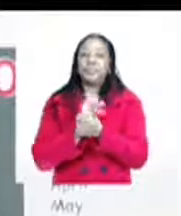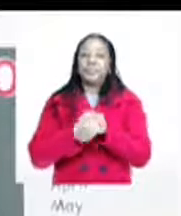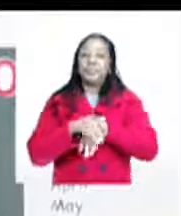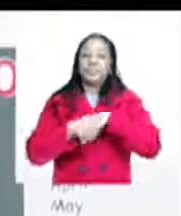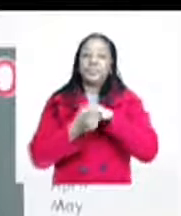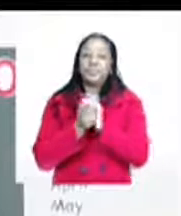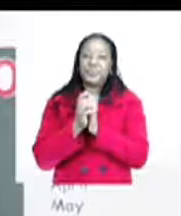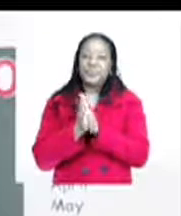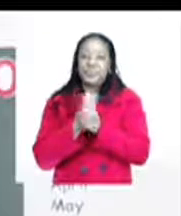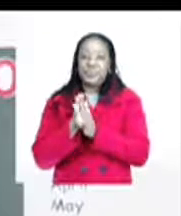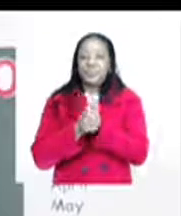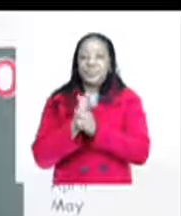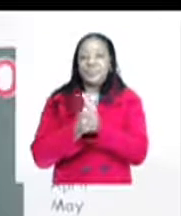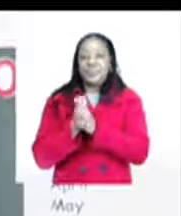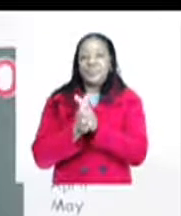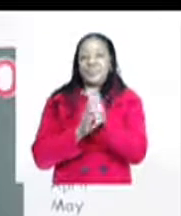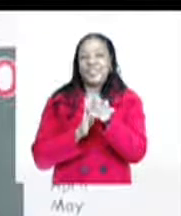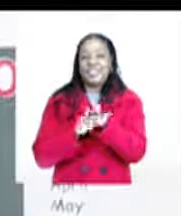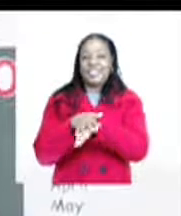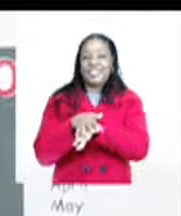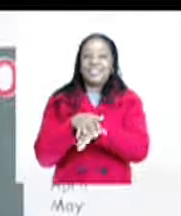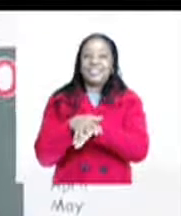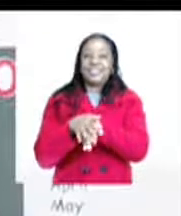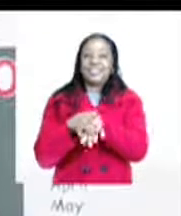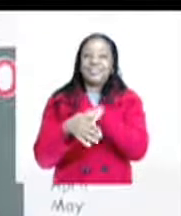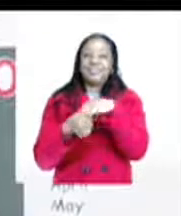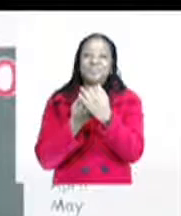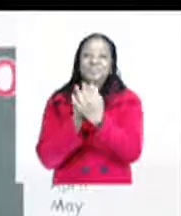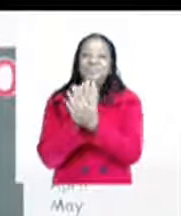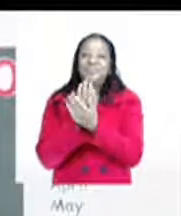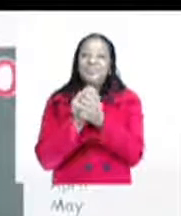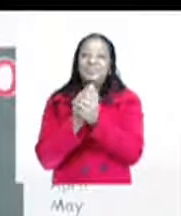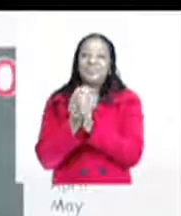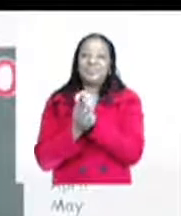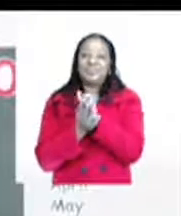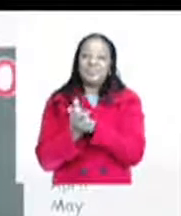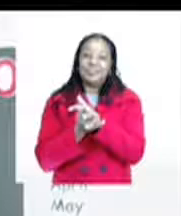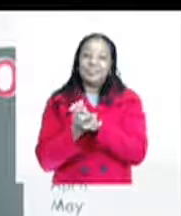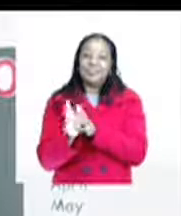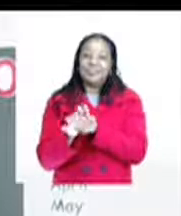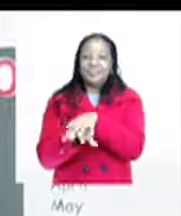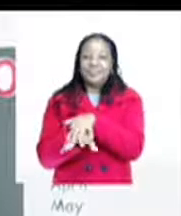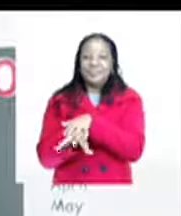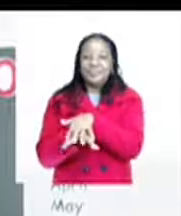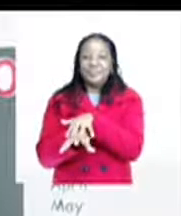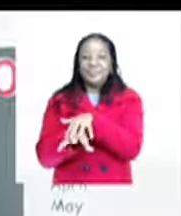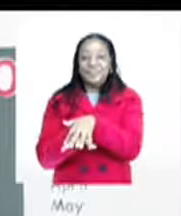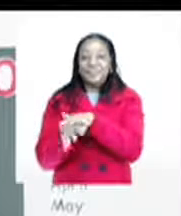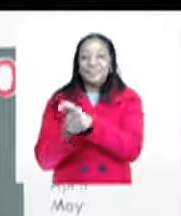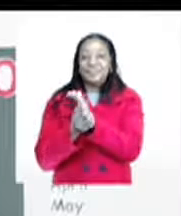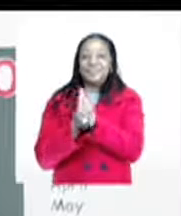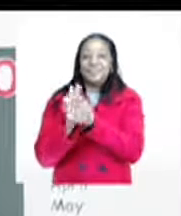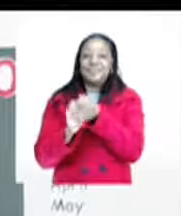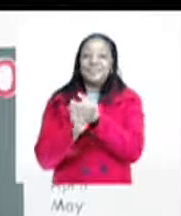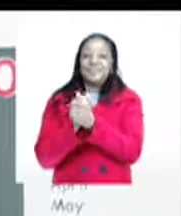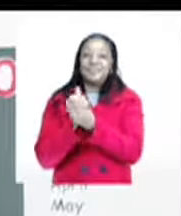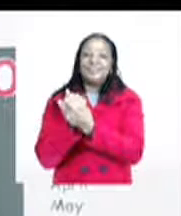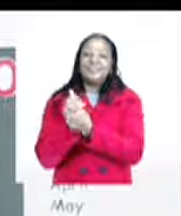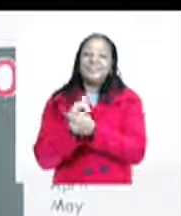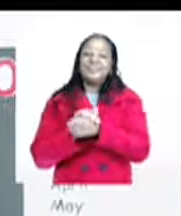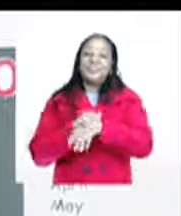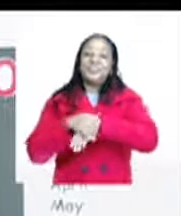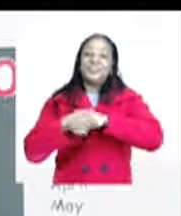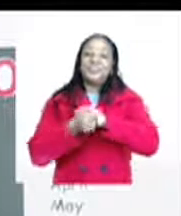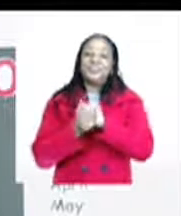Rub, rub, rub your hands back, inside and forth. Now your hands and mine